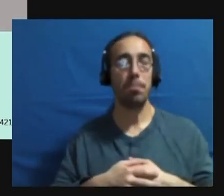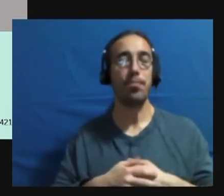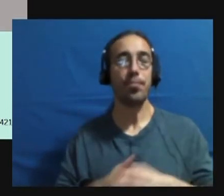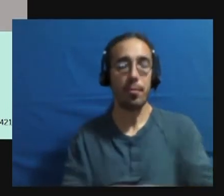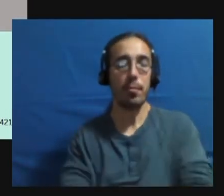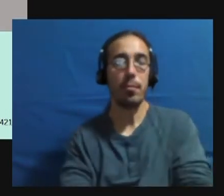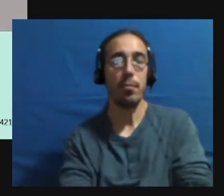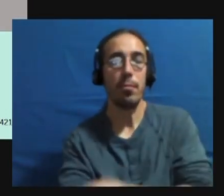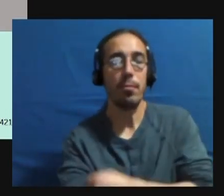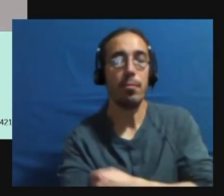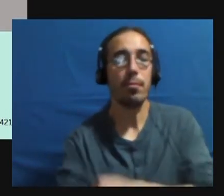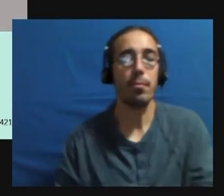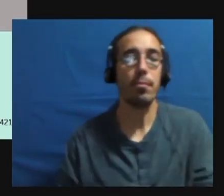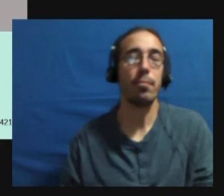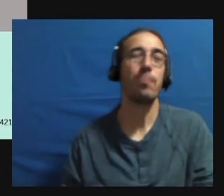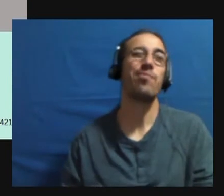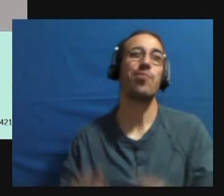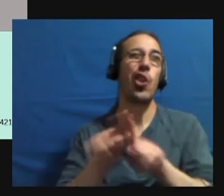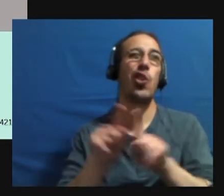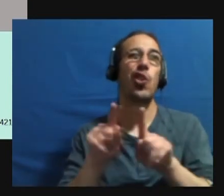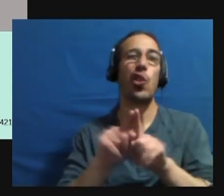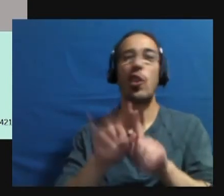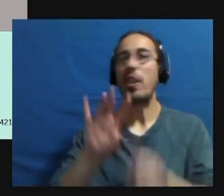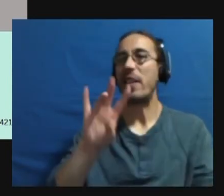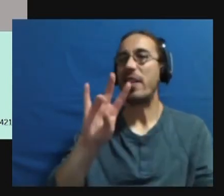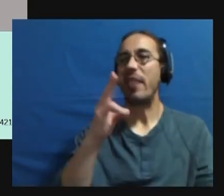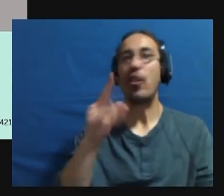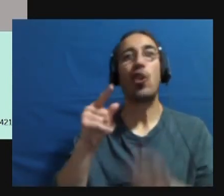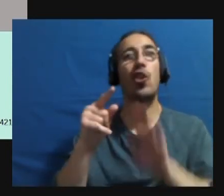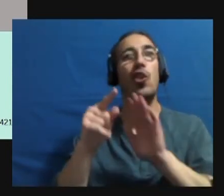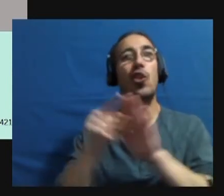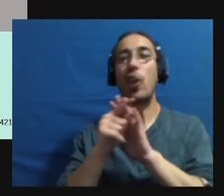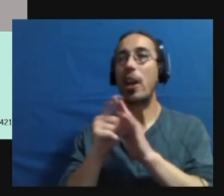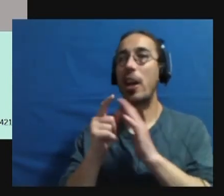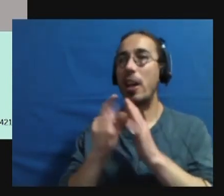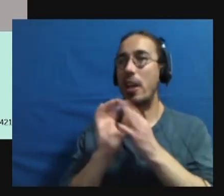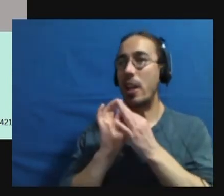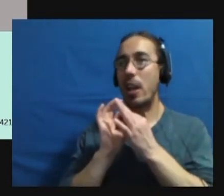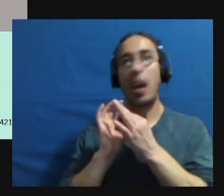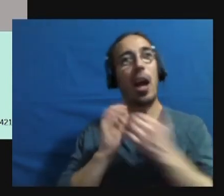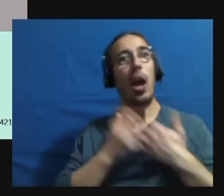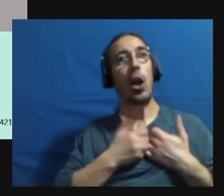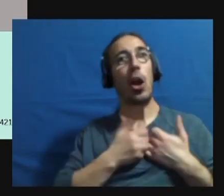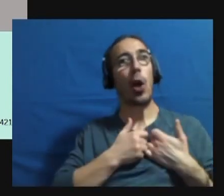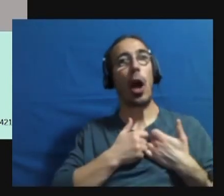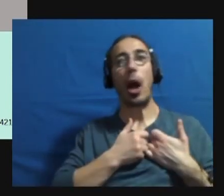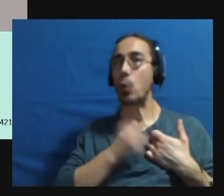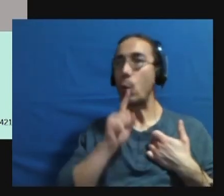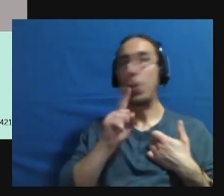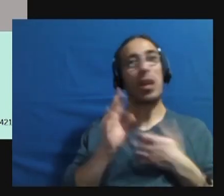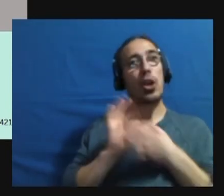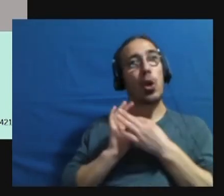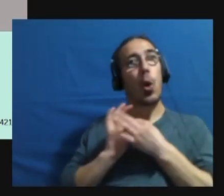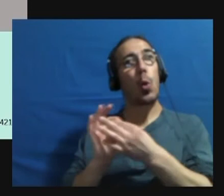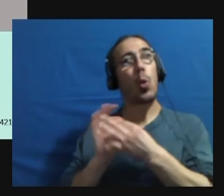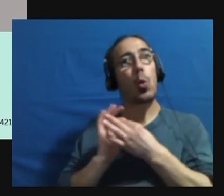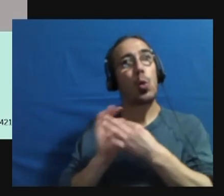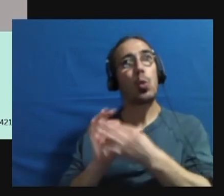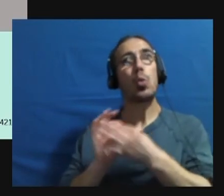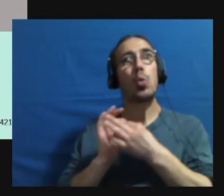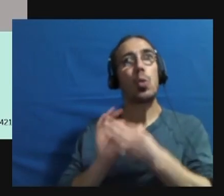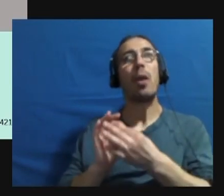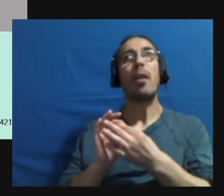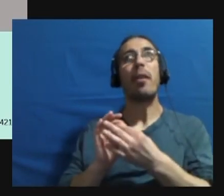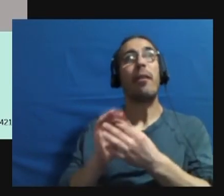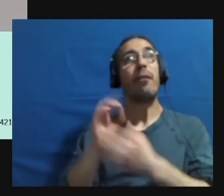my 7th grade crush that I just, kept in touch with. And we were so close for